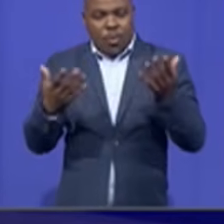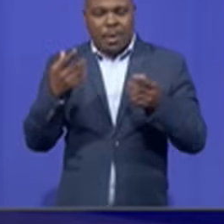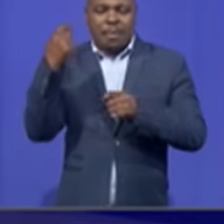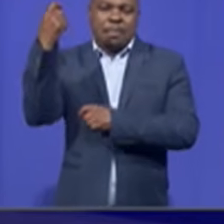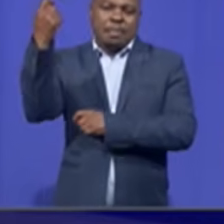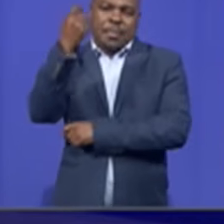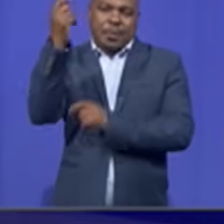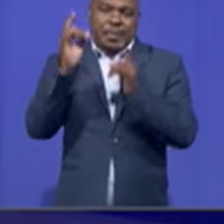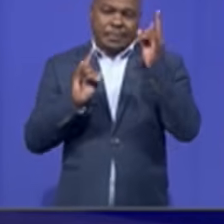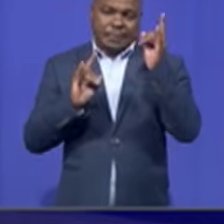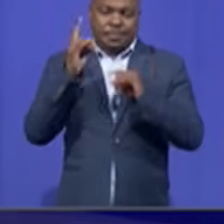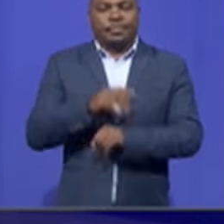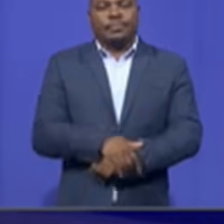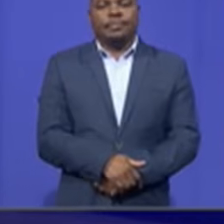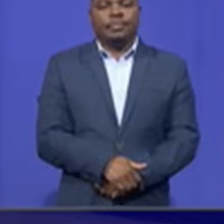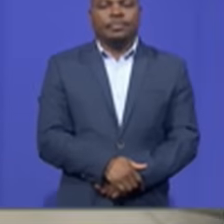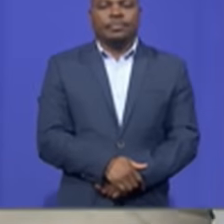kwa Polokwane.